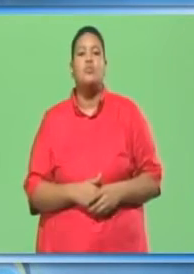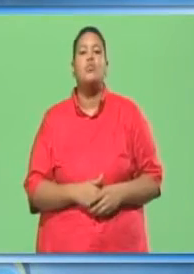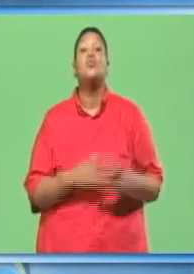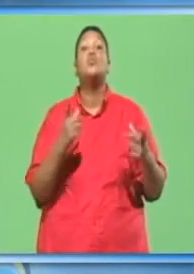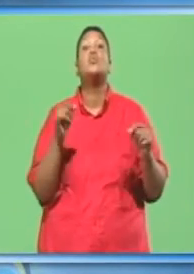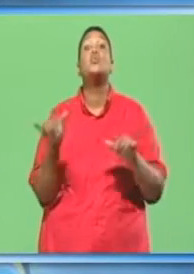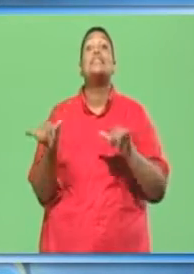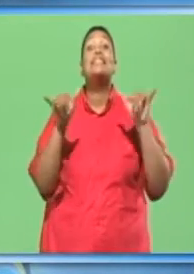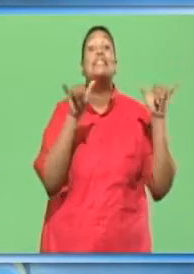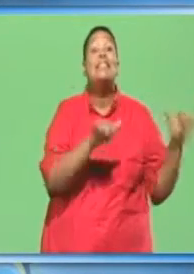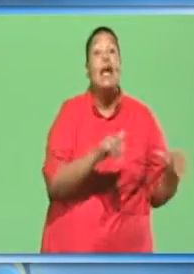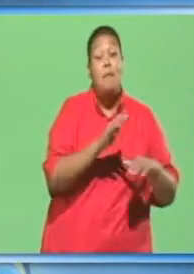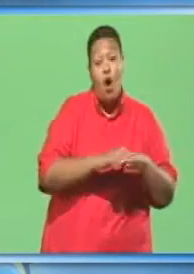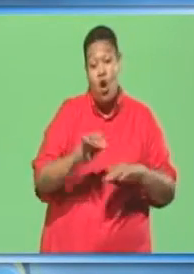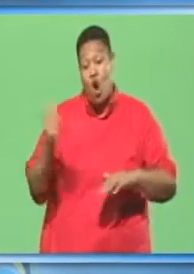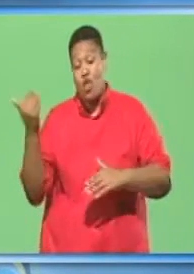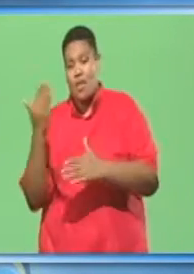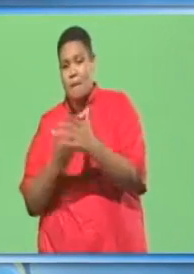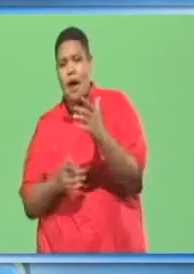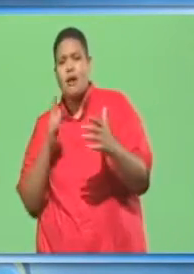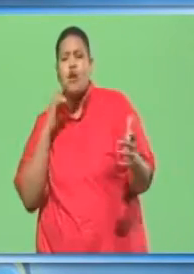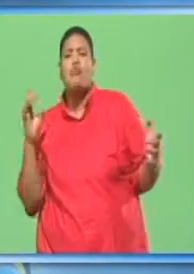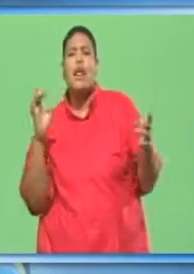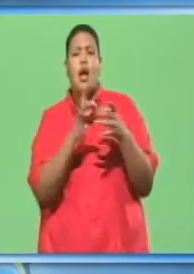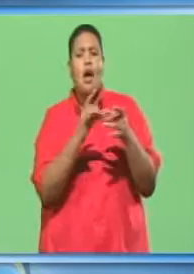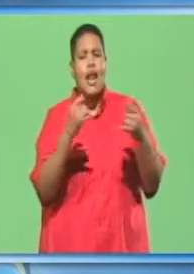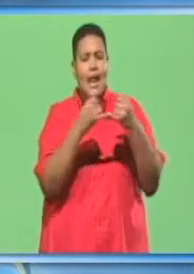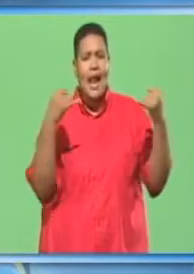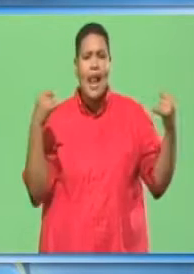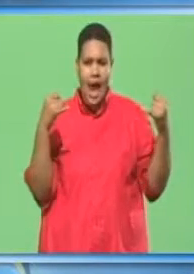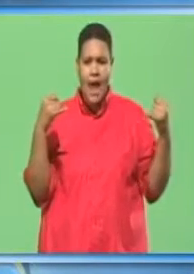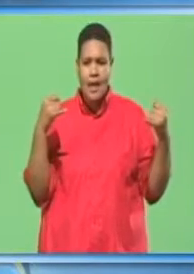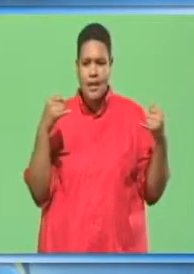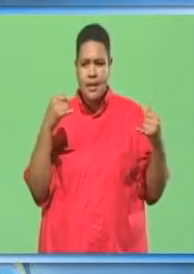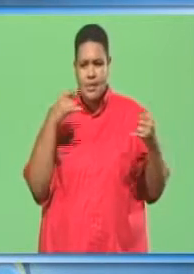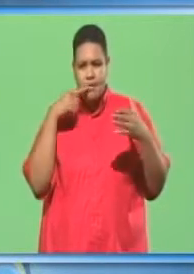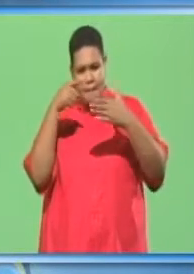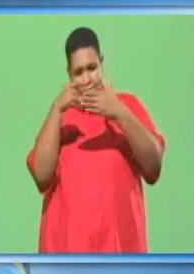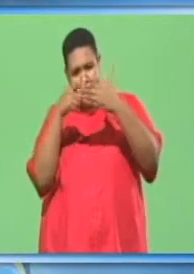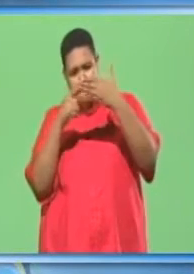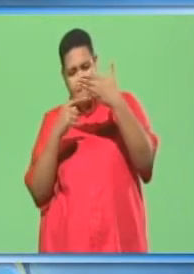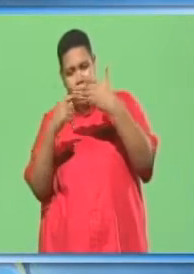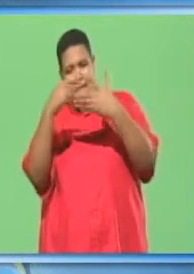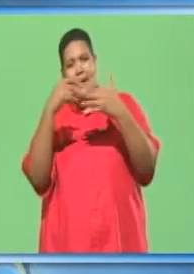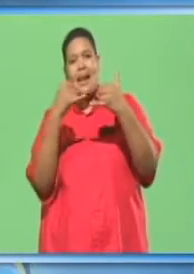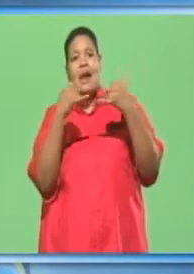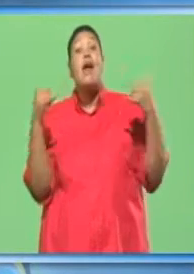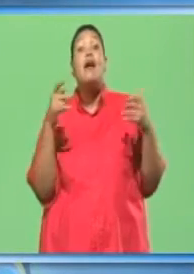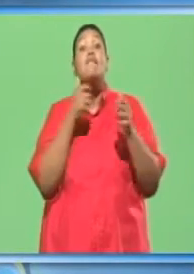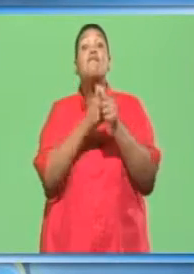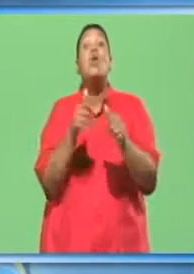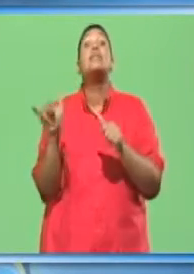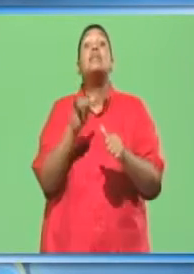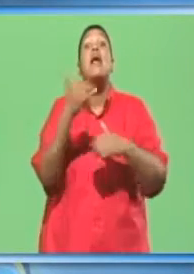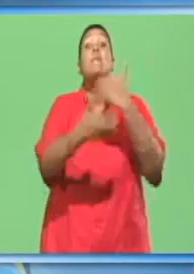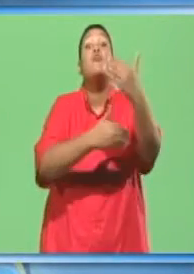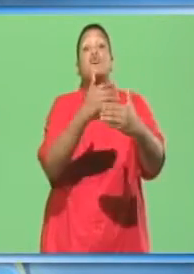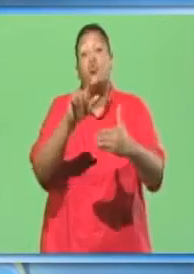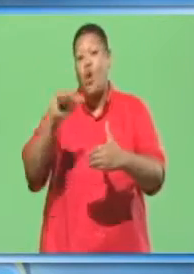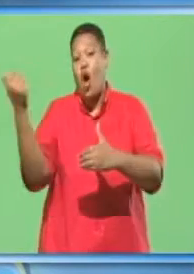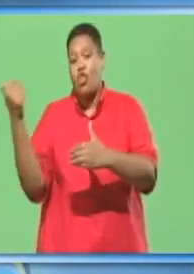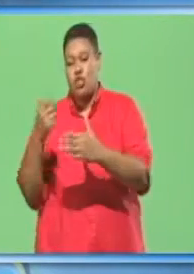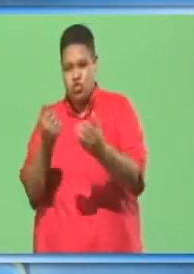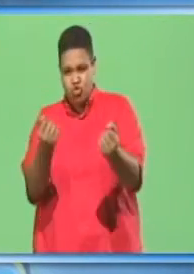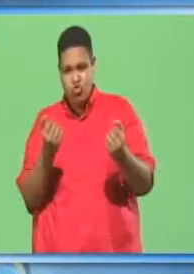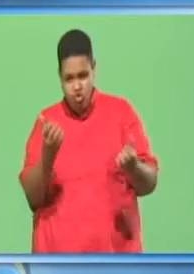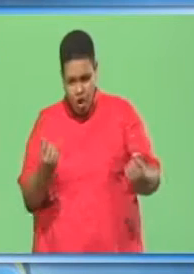the same on the other edge and connect the line across the end. Follow the same procedure to the other drawer